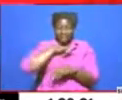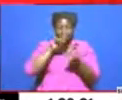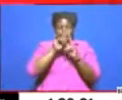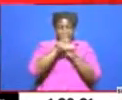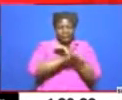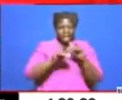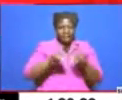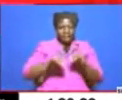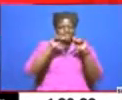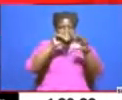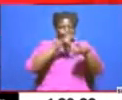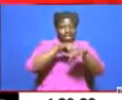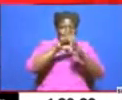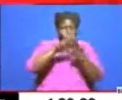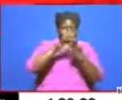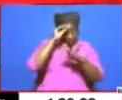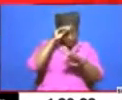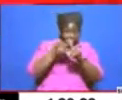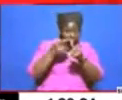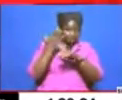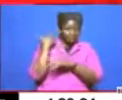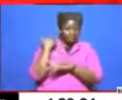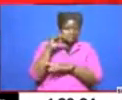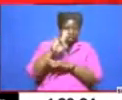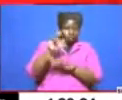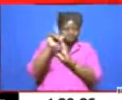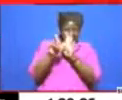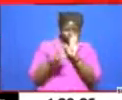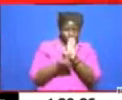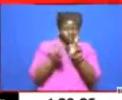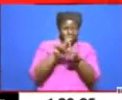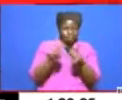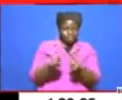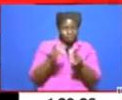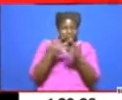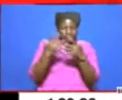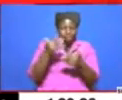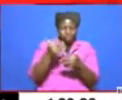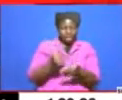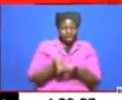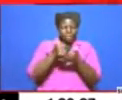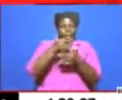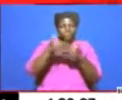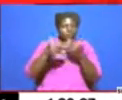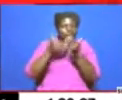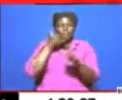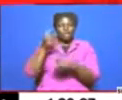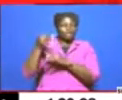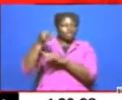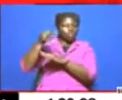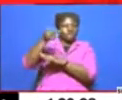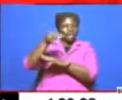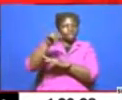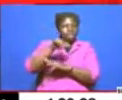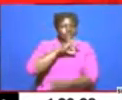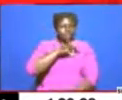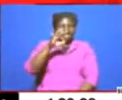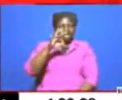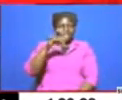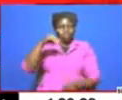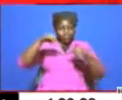from the past and use the lessons as a springboard to build a better future. In this spirit,